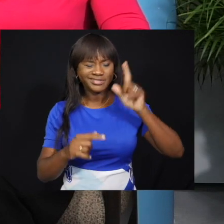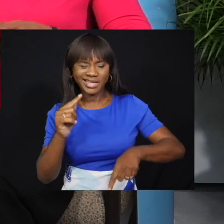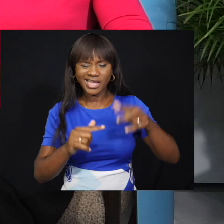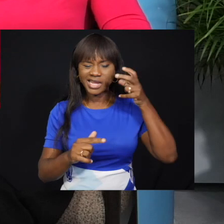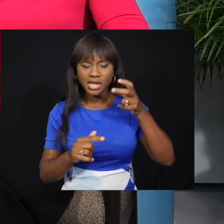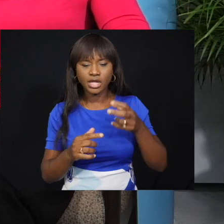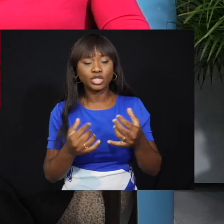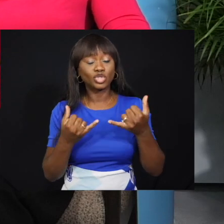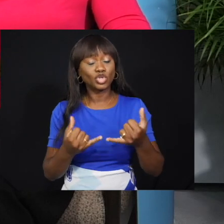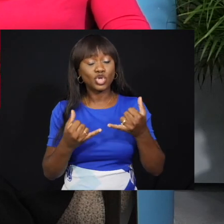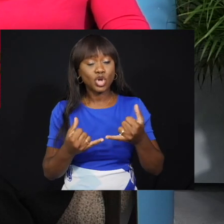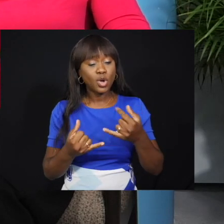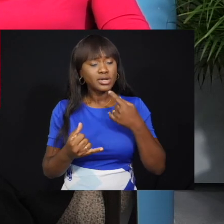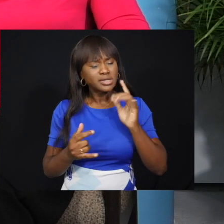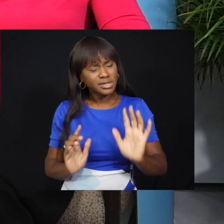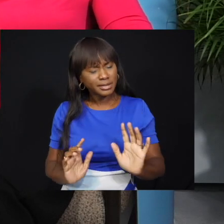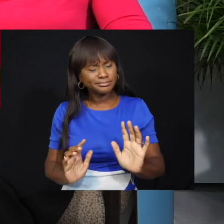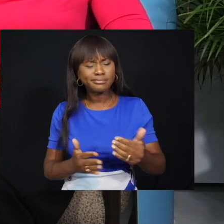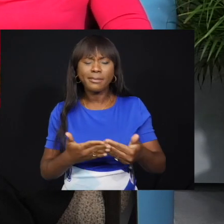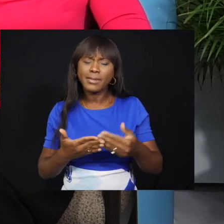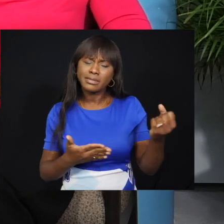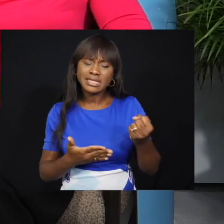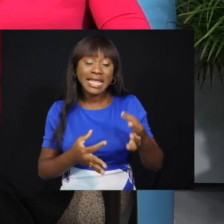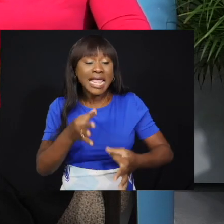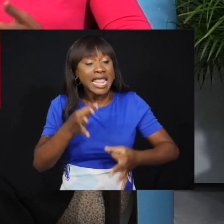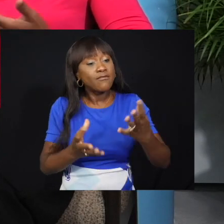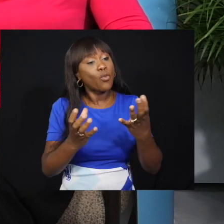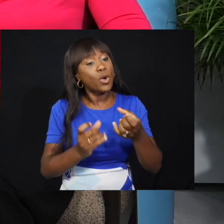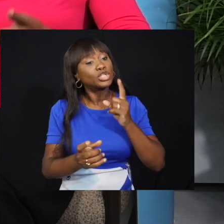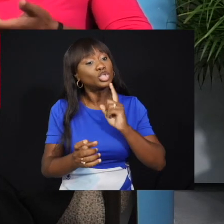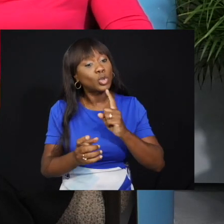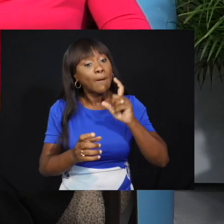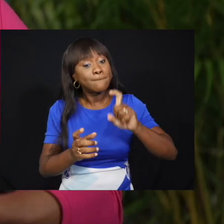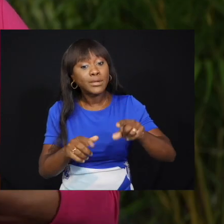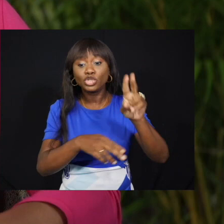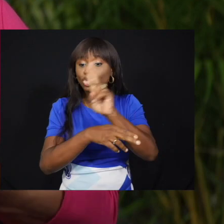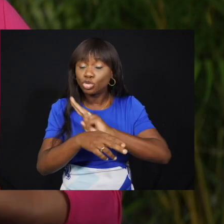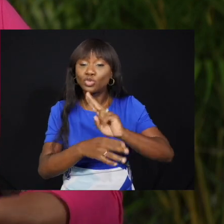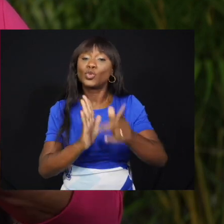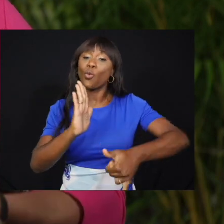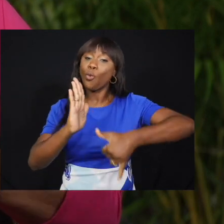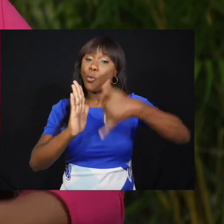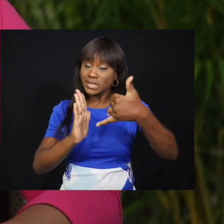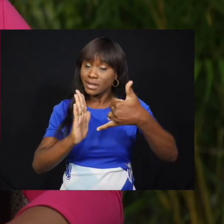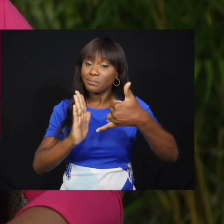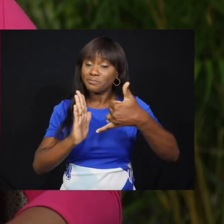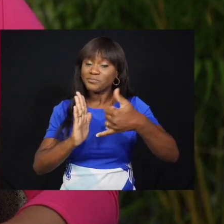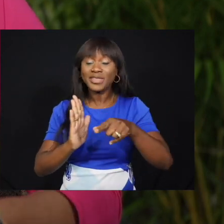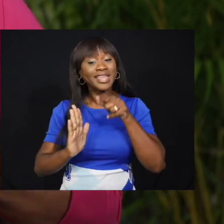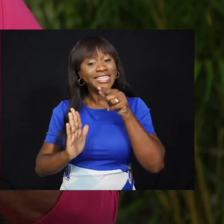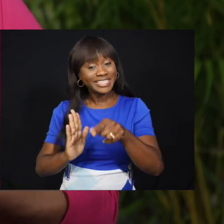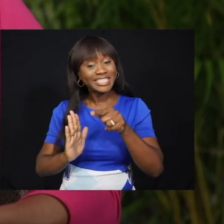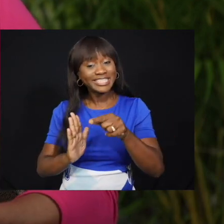she still calls me baby sister. She said, little sis, if we want to speak, you have to go on WhatsApp.